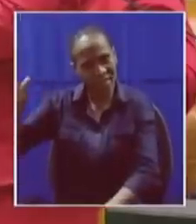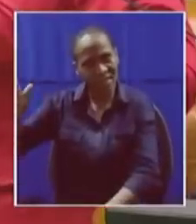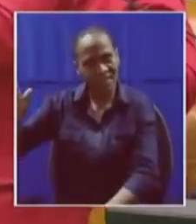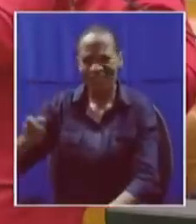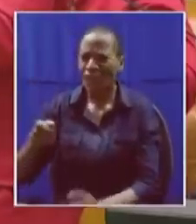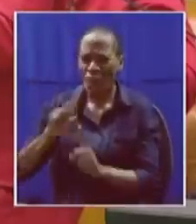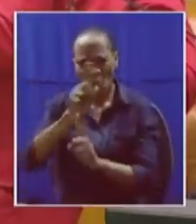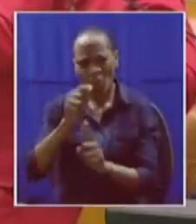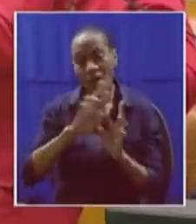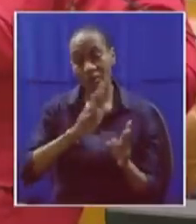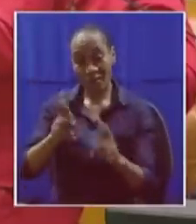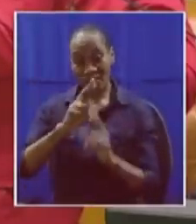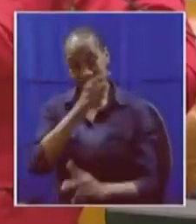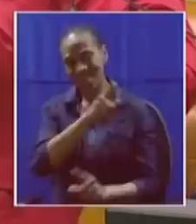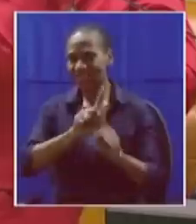asked.